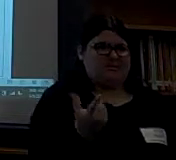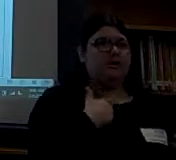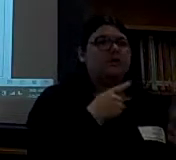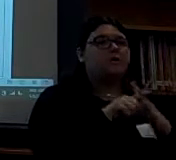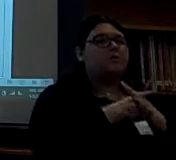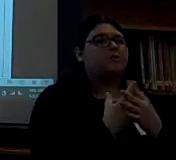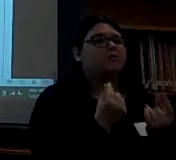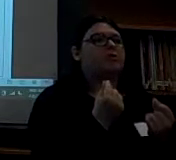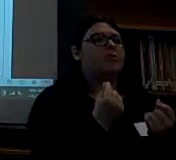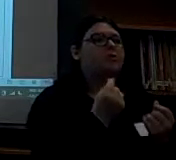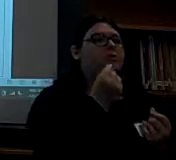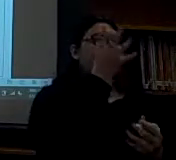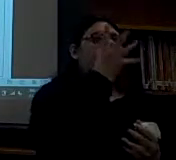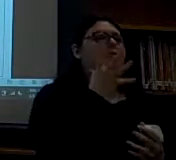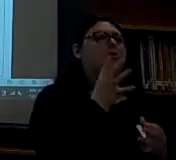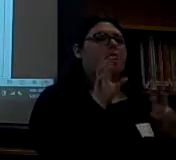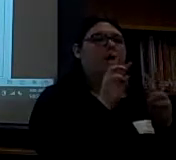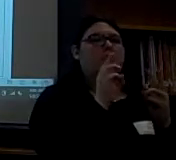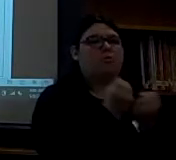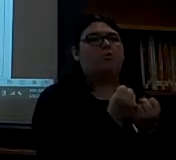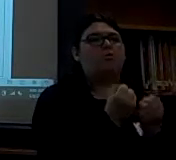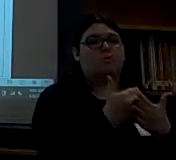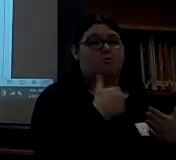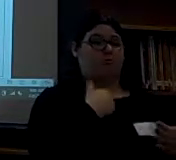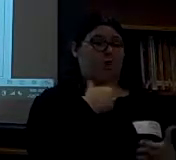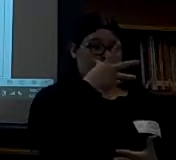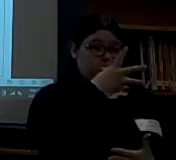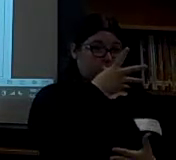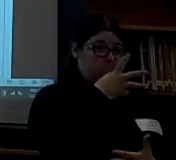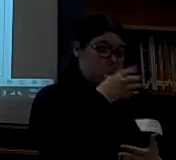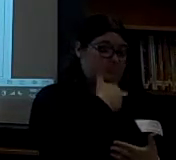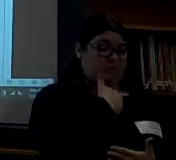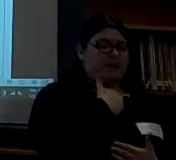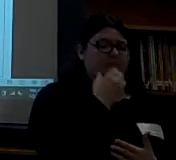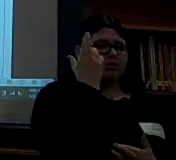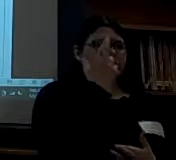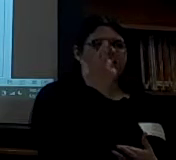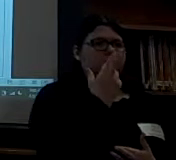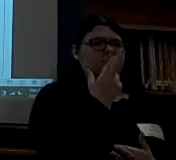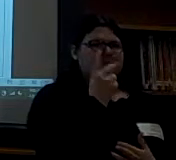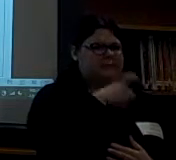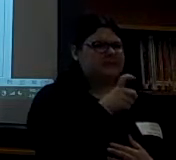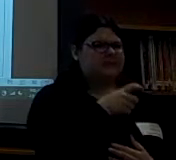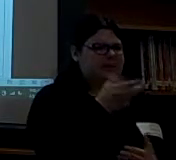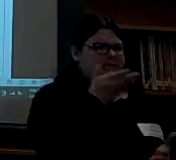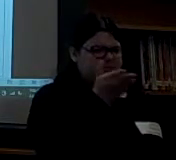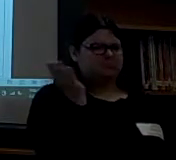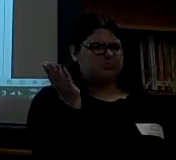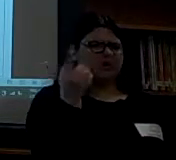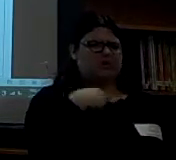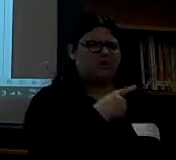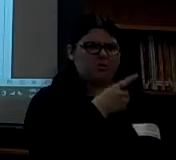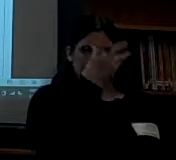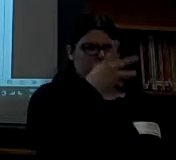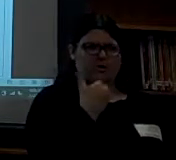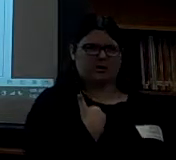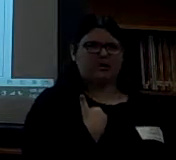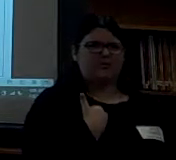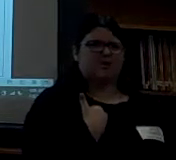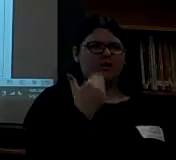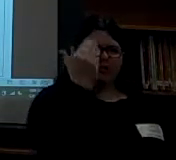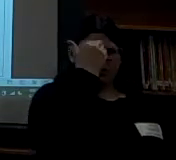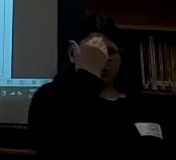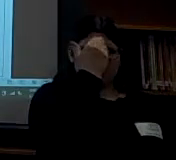started doing parenting workshops even before I was a parent myself, and realized that there's this need that we as parents have to know